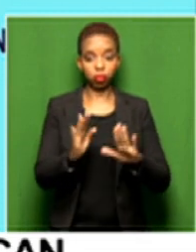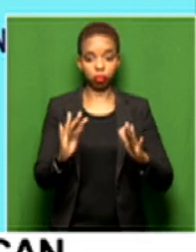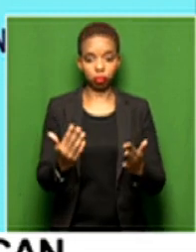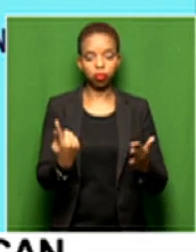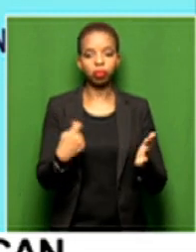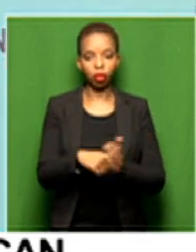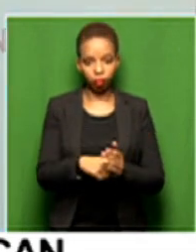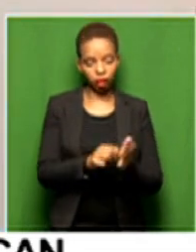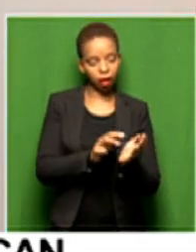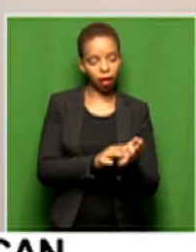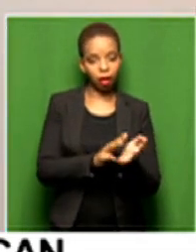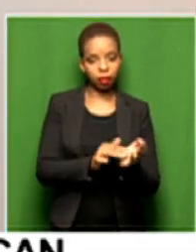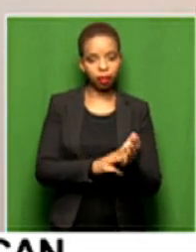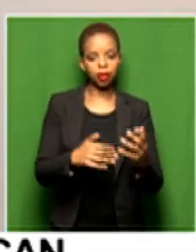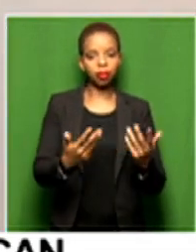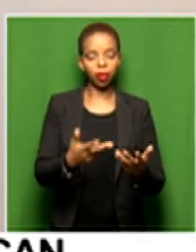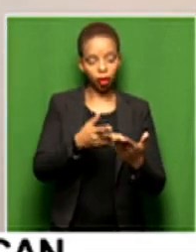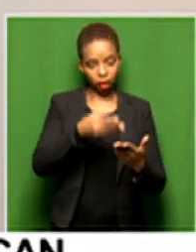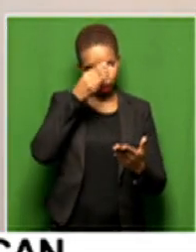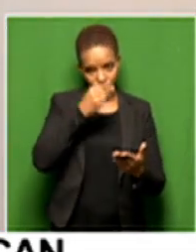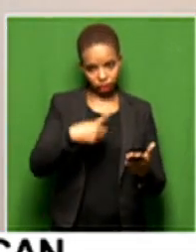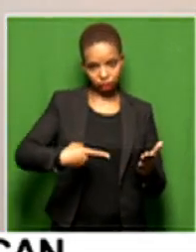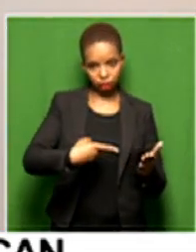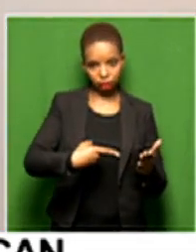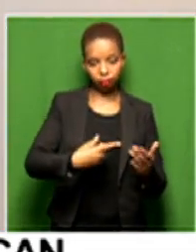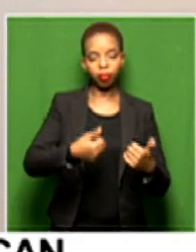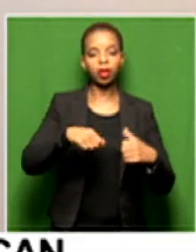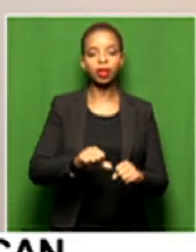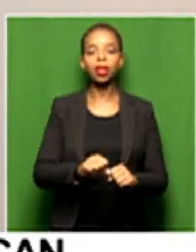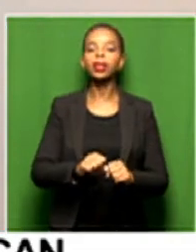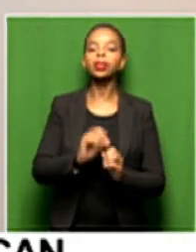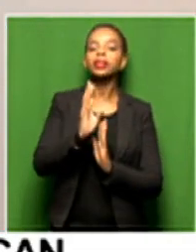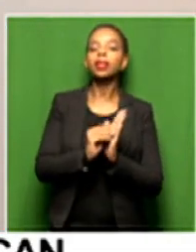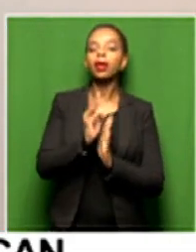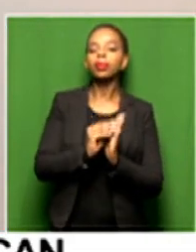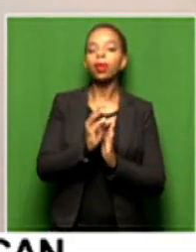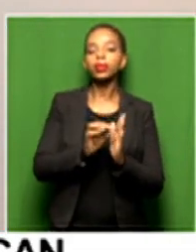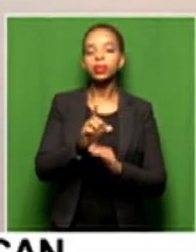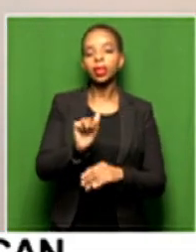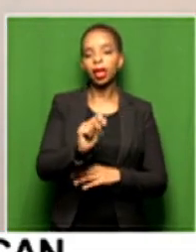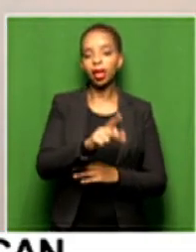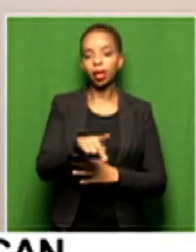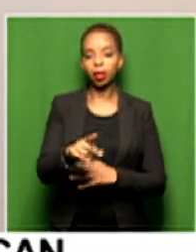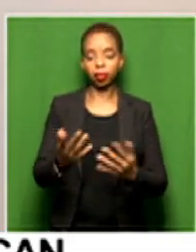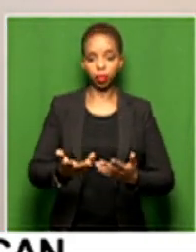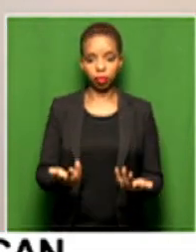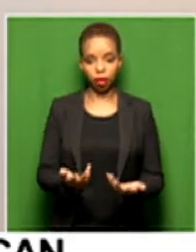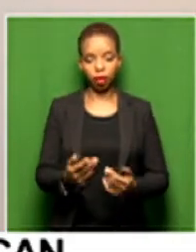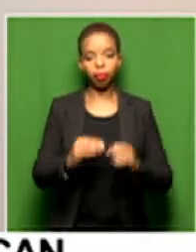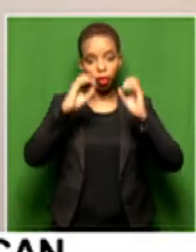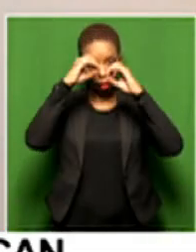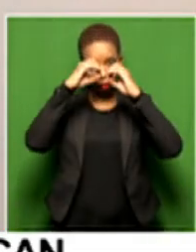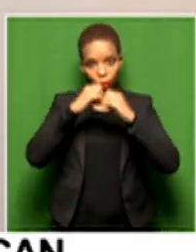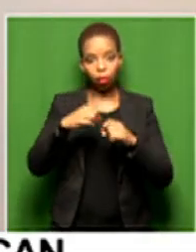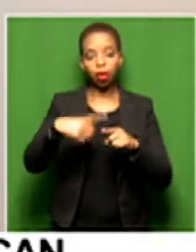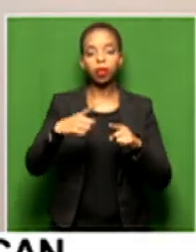set of learning cards, and then once you have the learning cards, you download the free app. So it's available on the Google Play Store, it's available on the Apple App